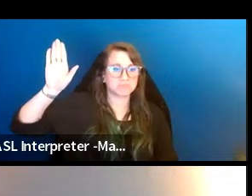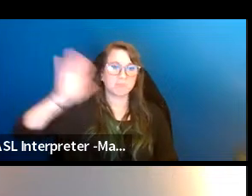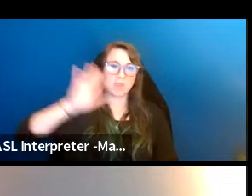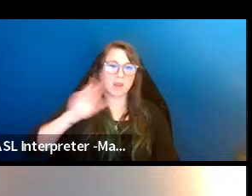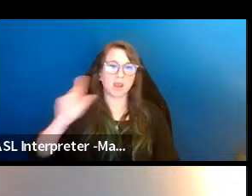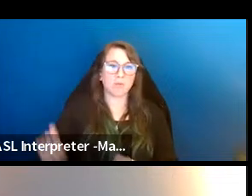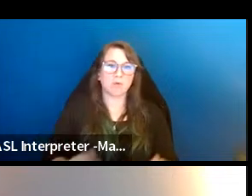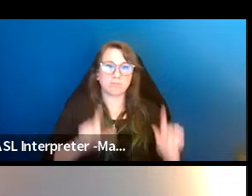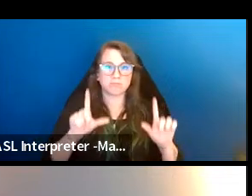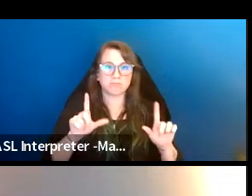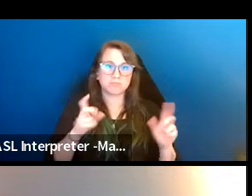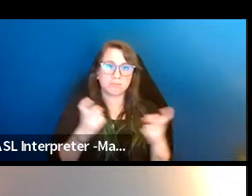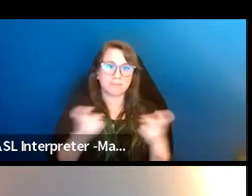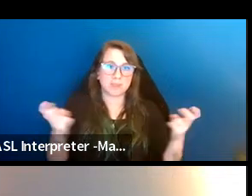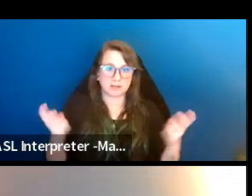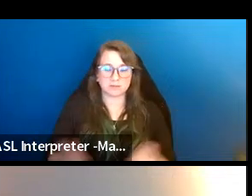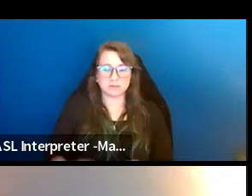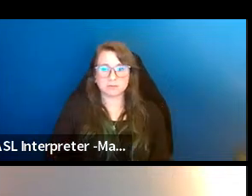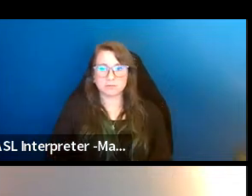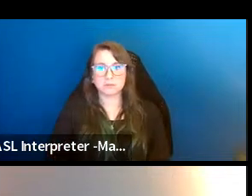promote you to panelist.